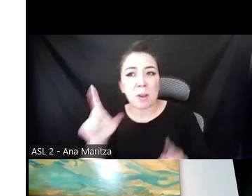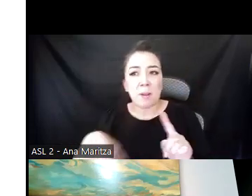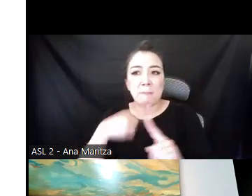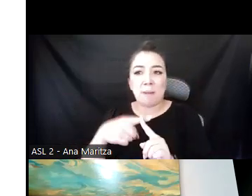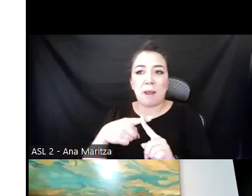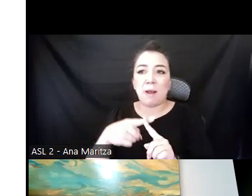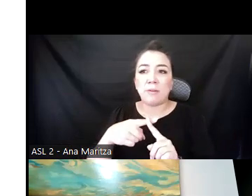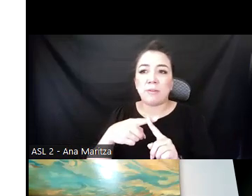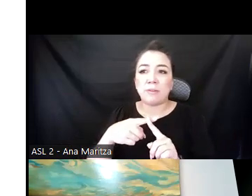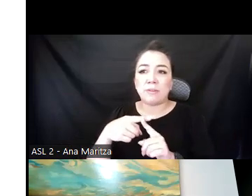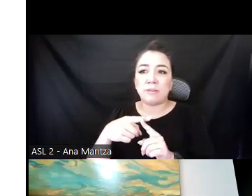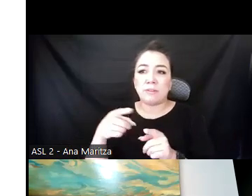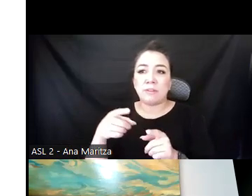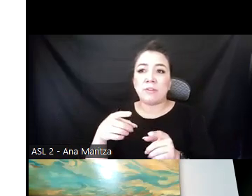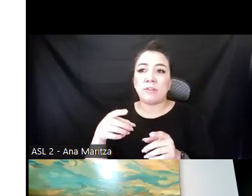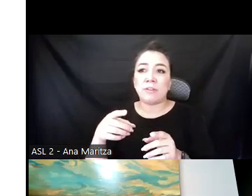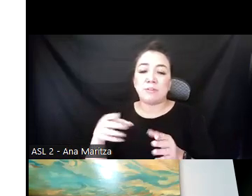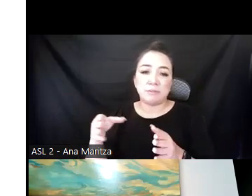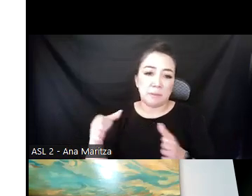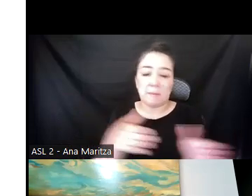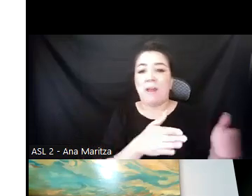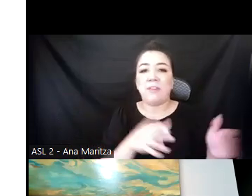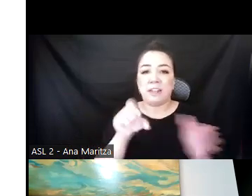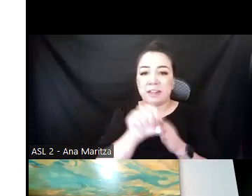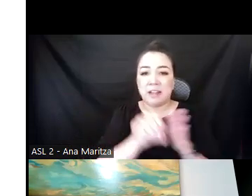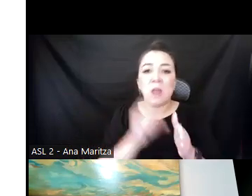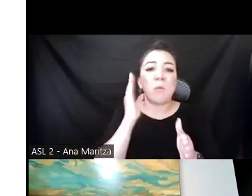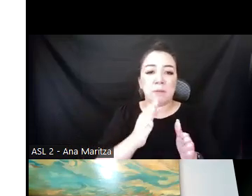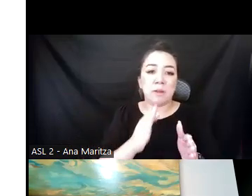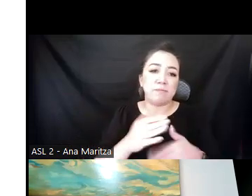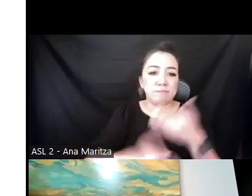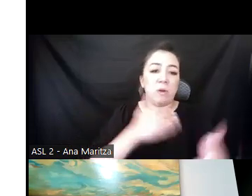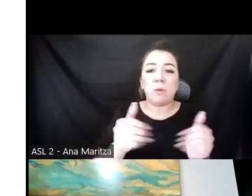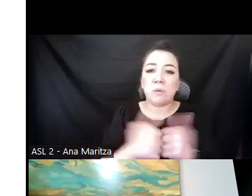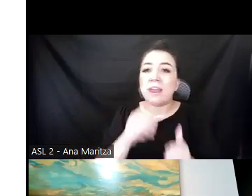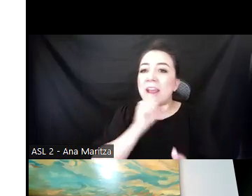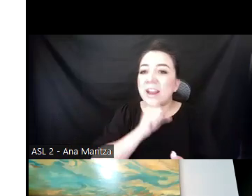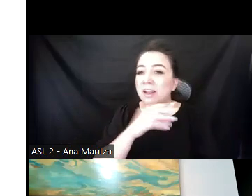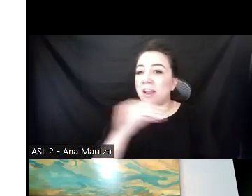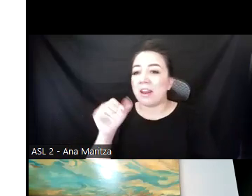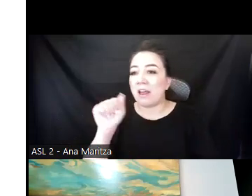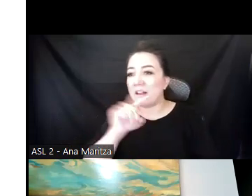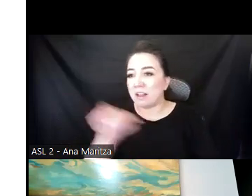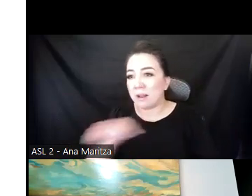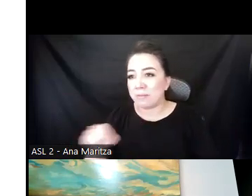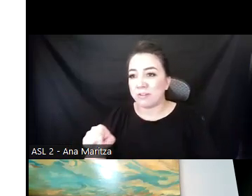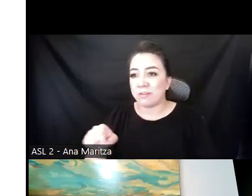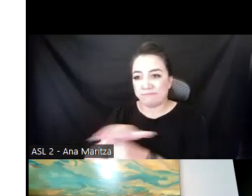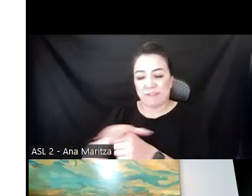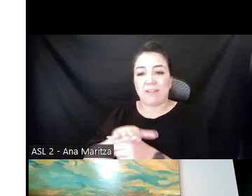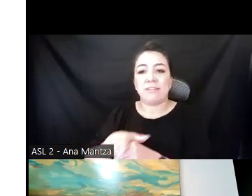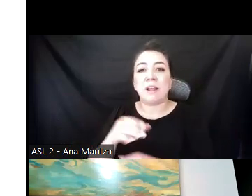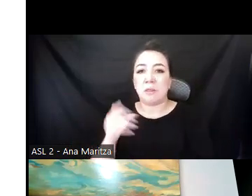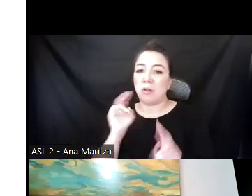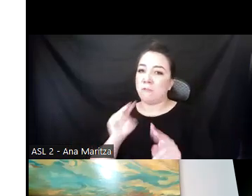the direction the state will be going in the aging and Alzheimer's space. So looking forward to